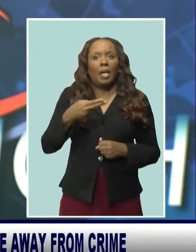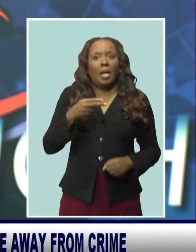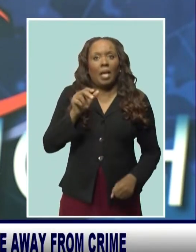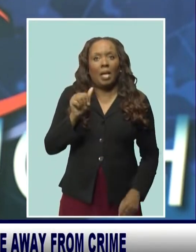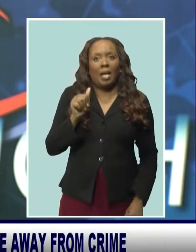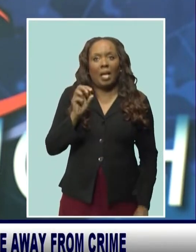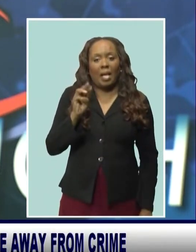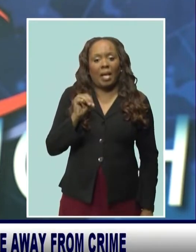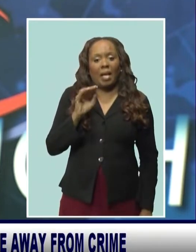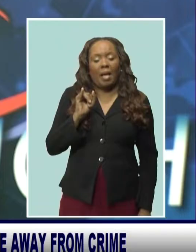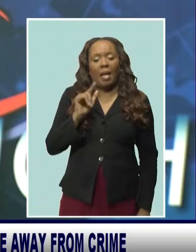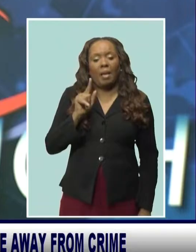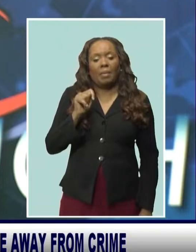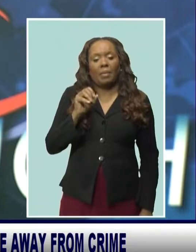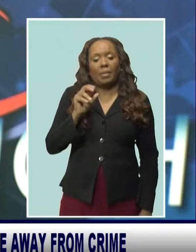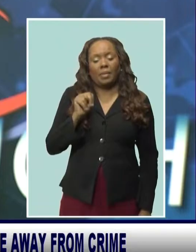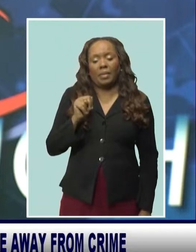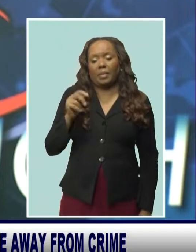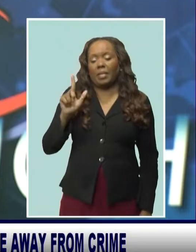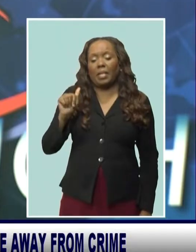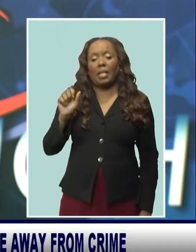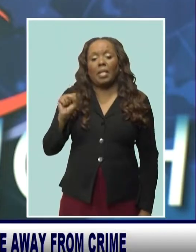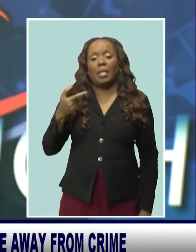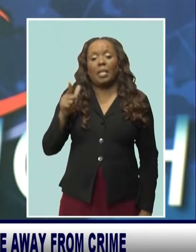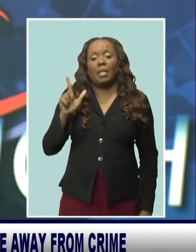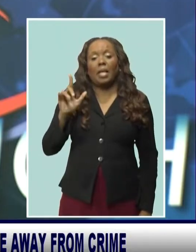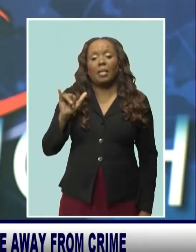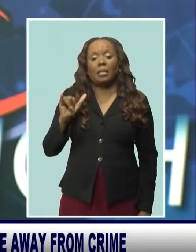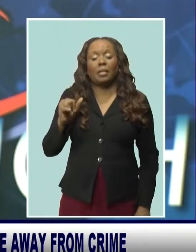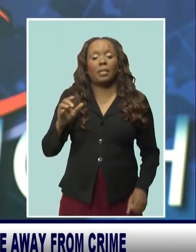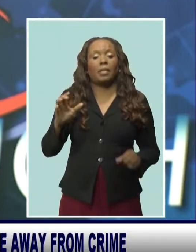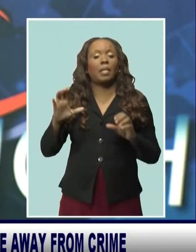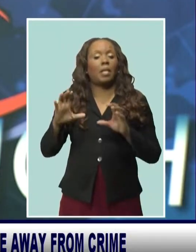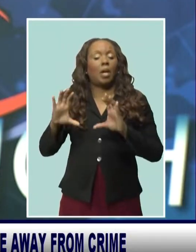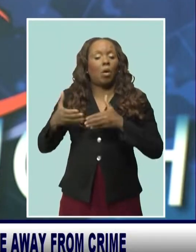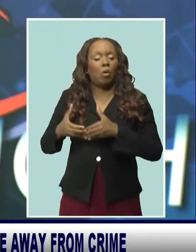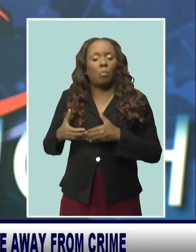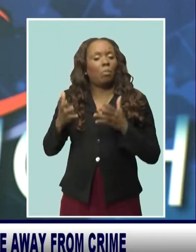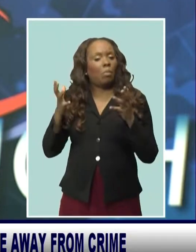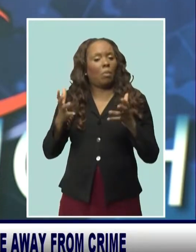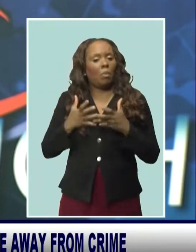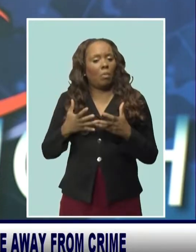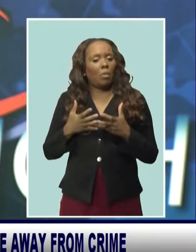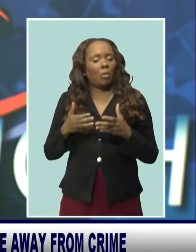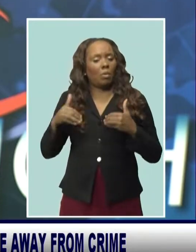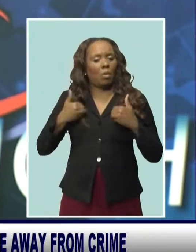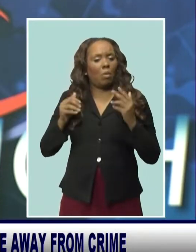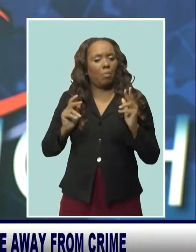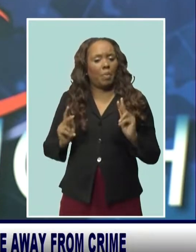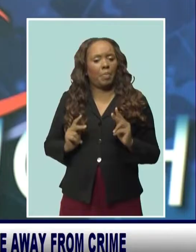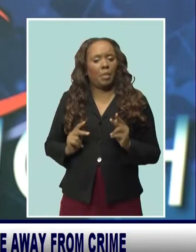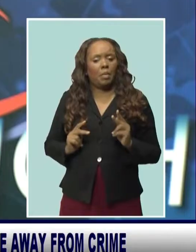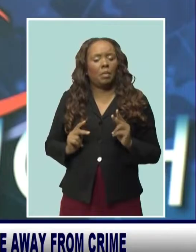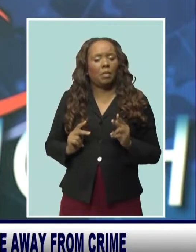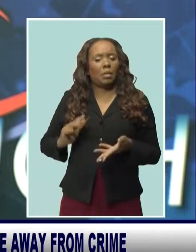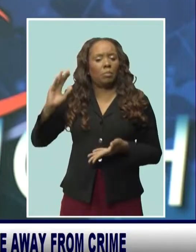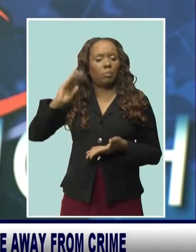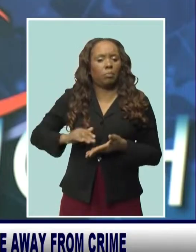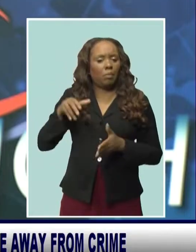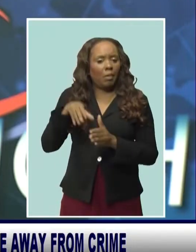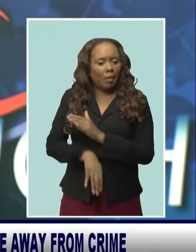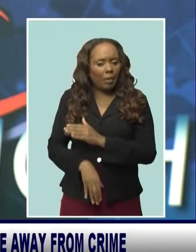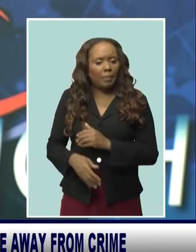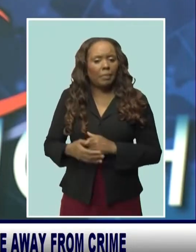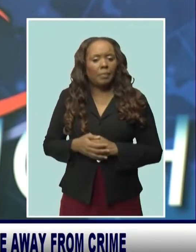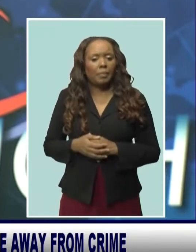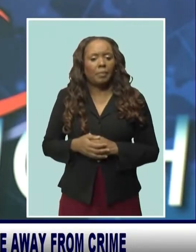to channel young people into productive activity and away from crime and violence. The meeting, held at the founder Hamilton